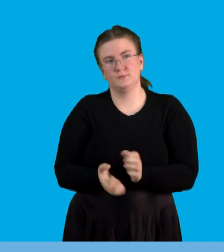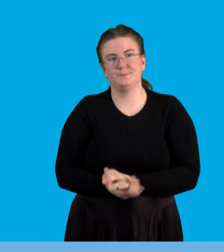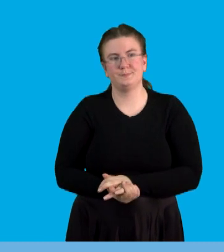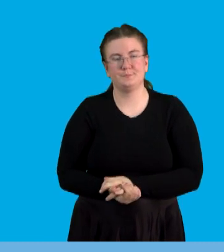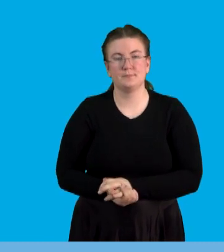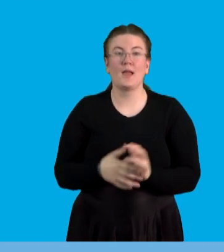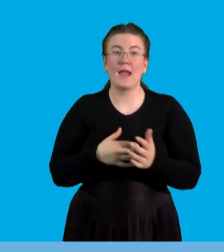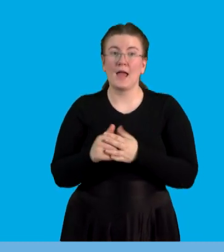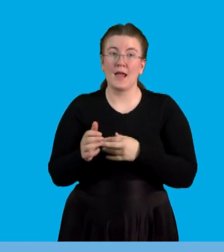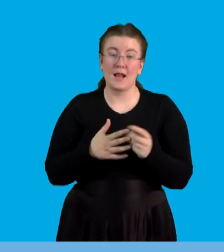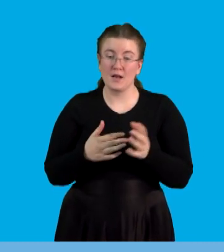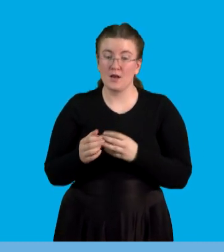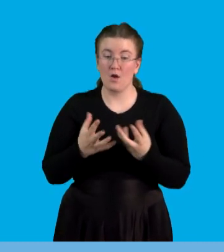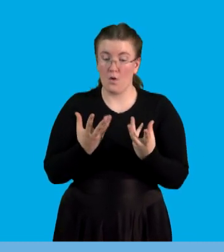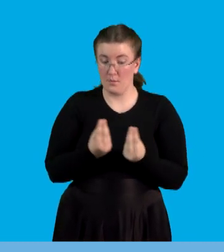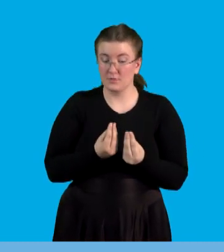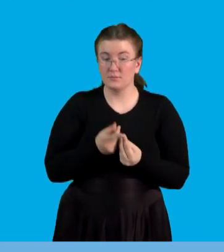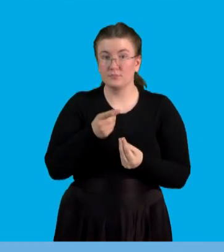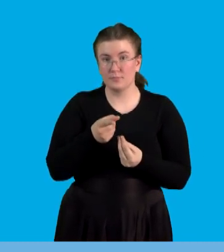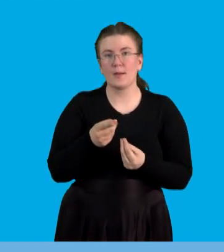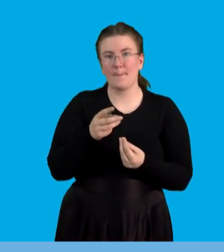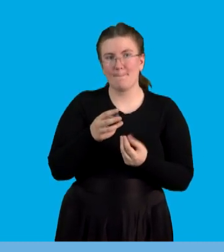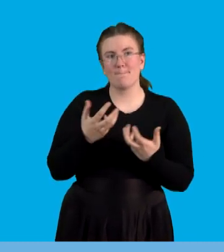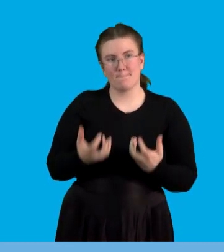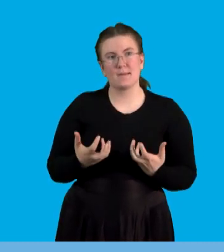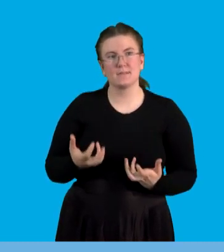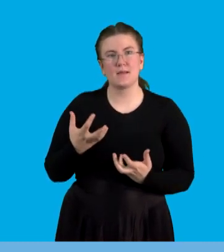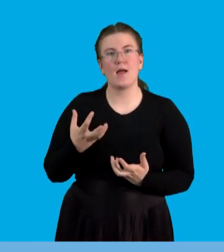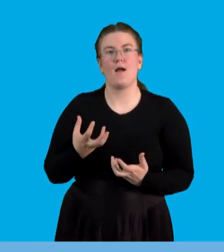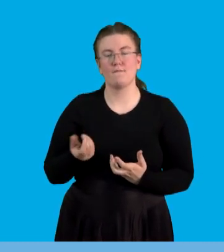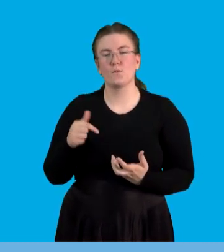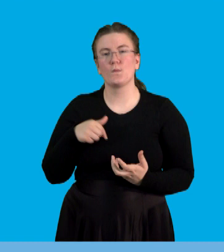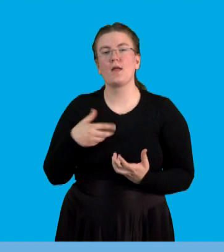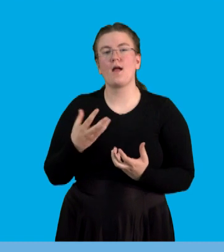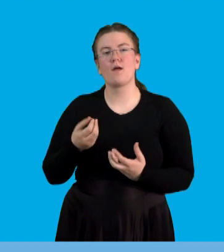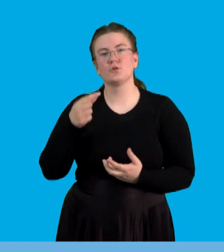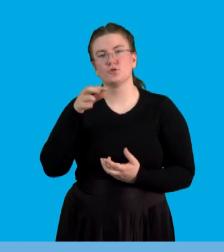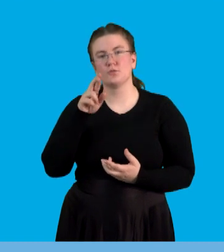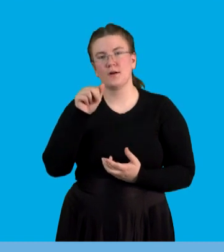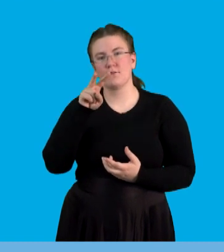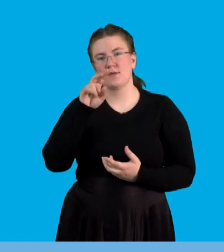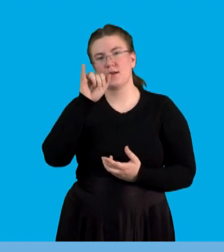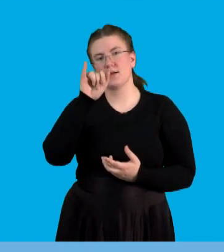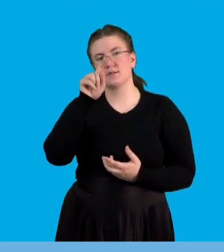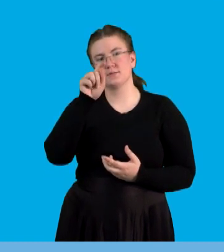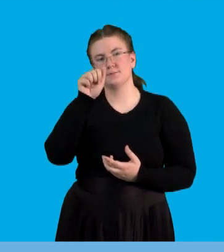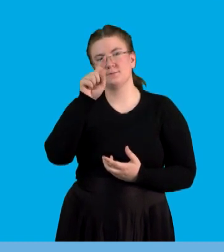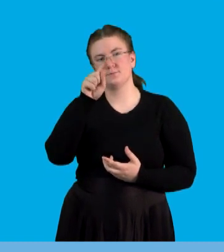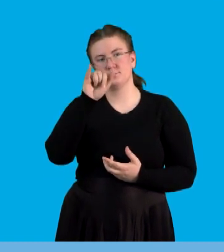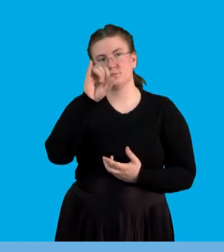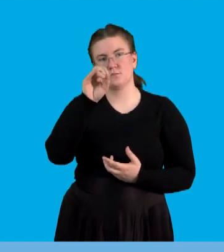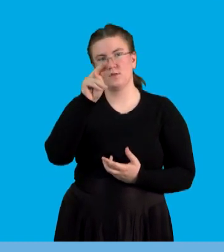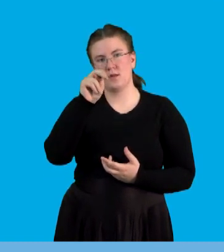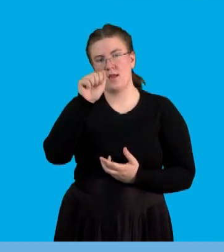that around any object that has mass, we have something called a gravitational field, in which another object with